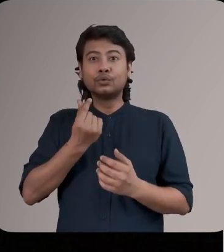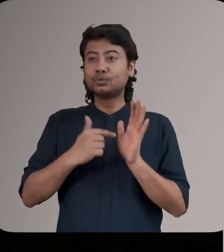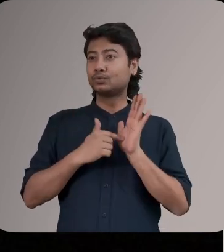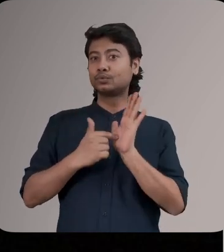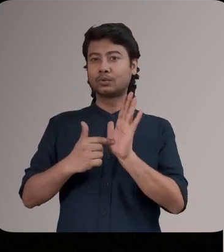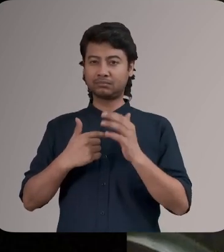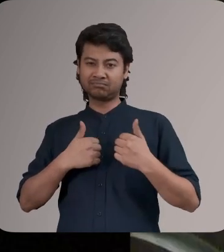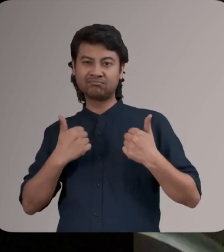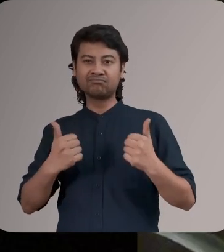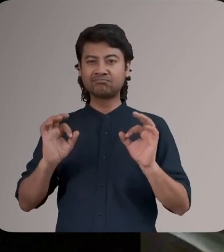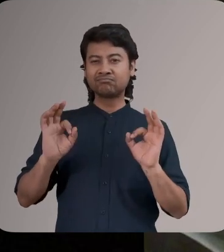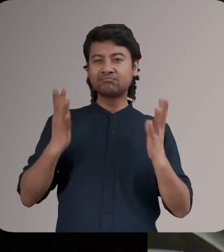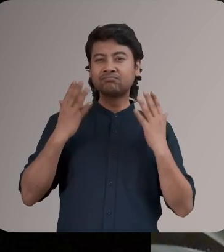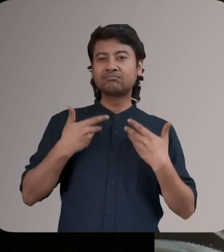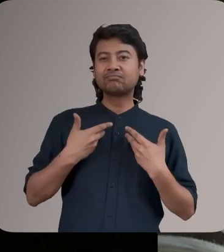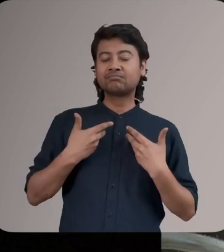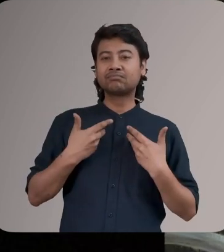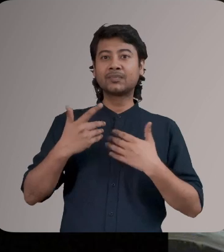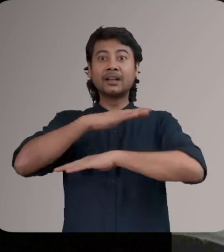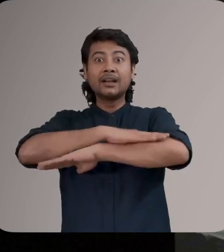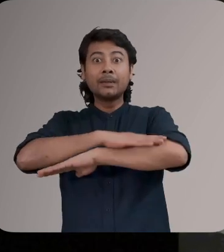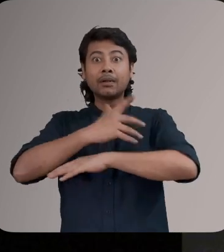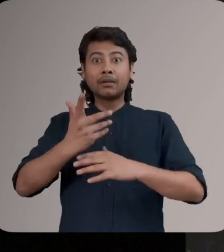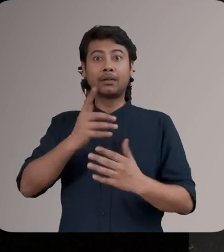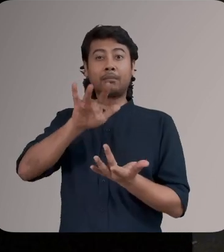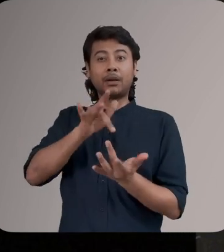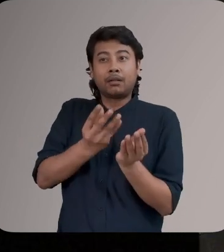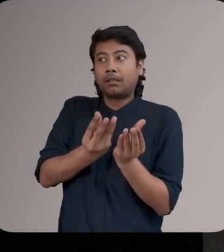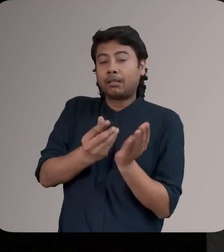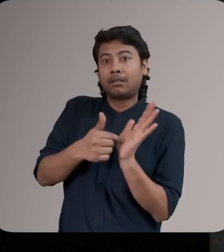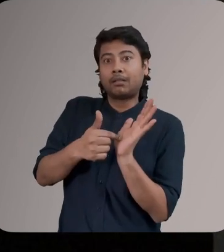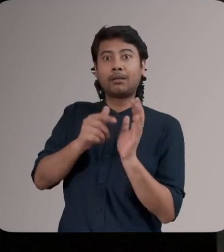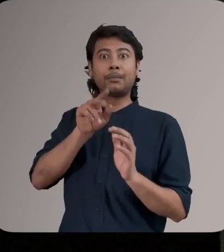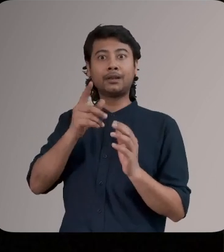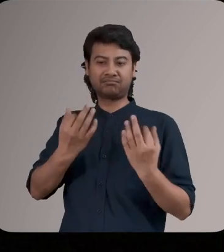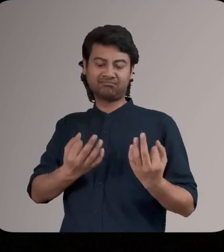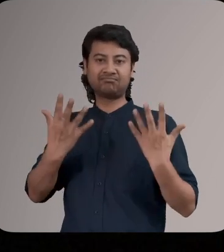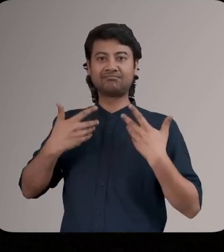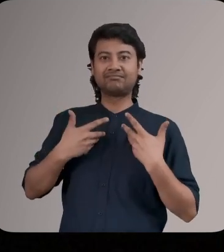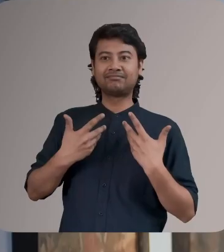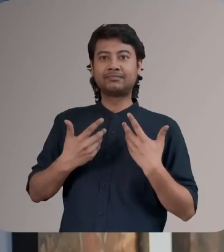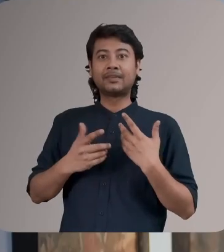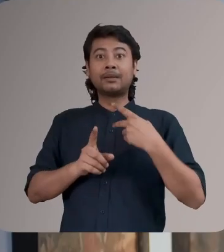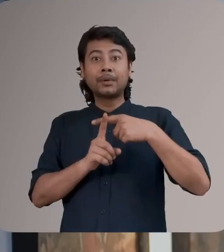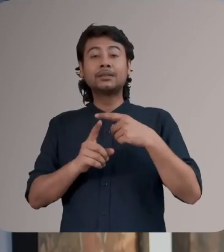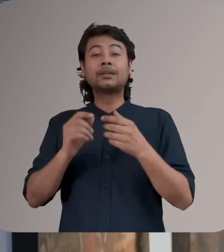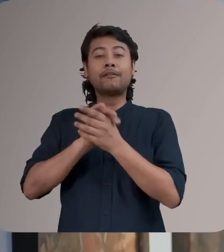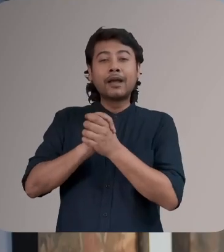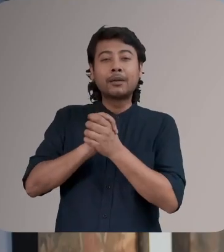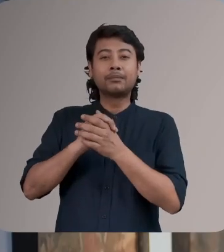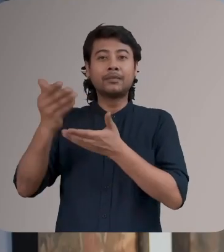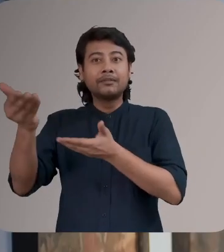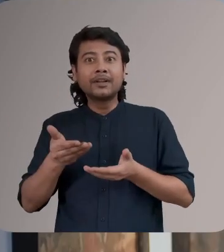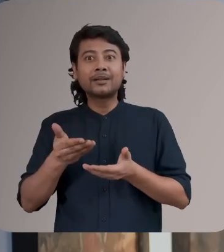admire and were also rented as centerpieces. Thus, the fruit became symbolic of luxury and wealth. Pineapples were